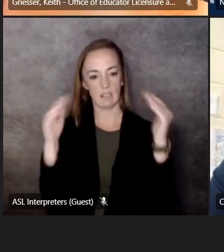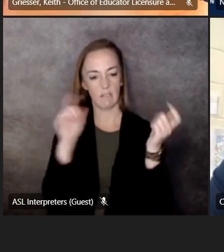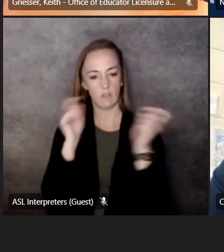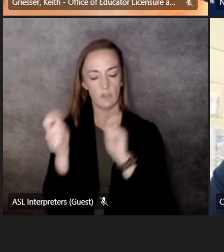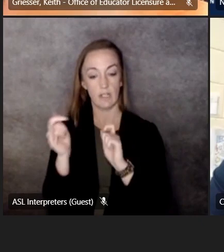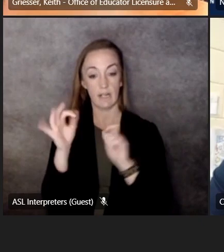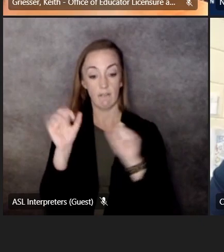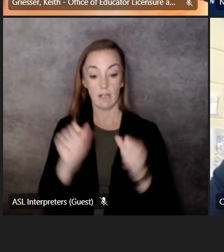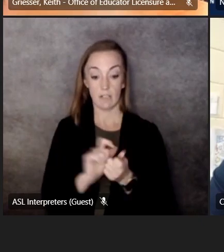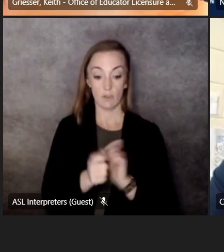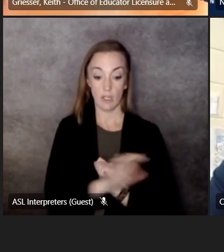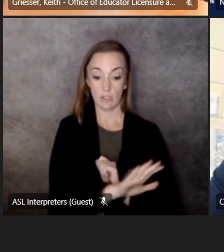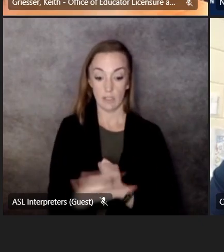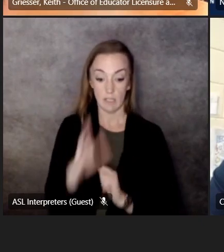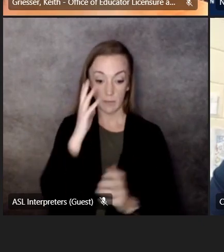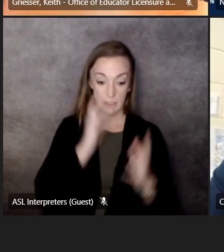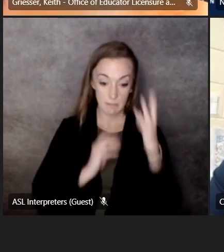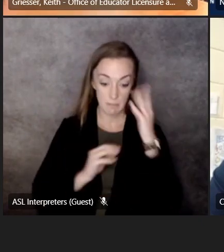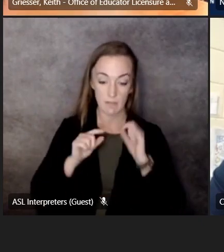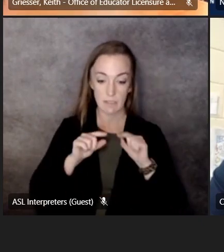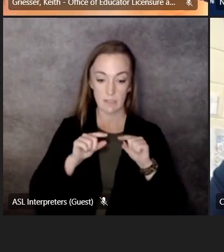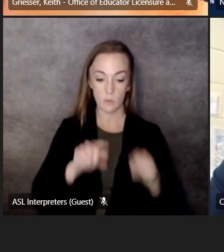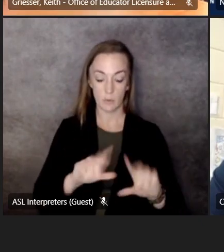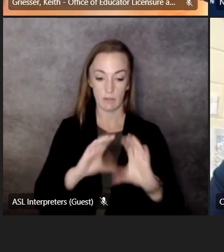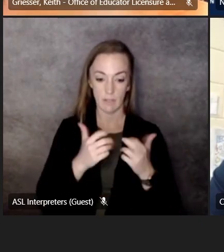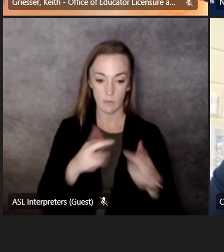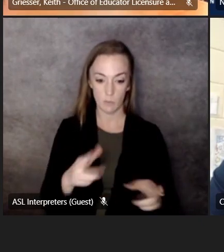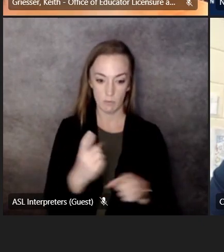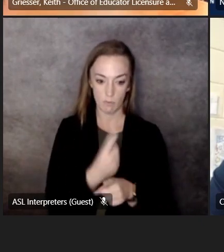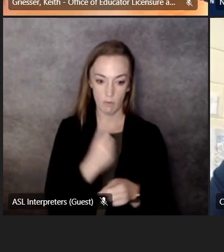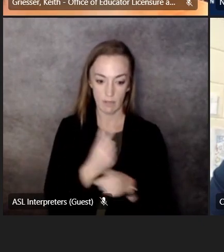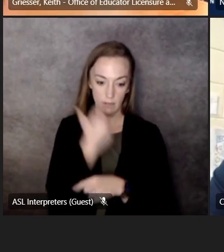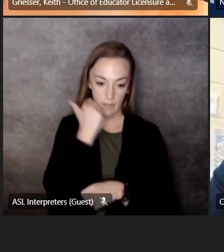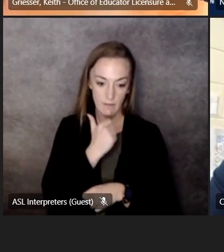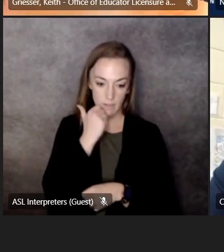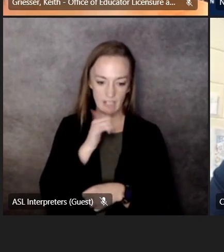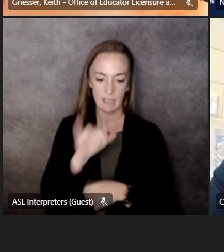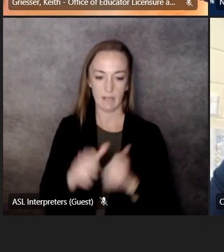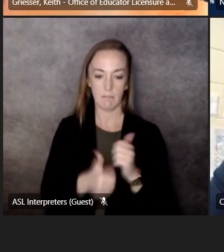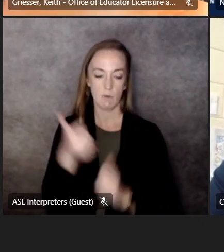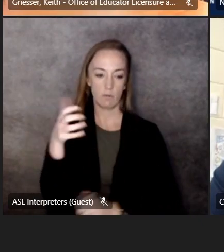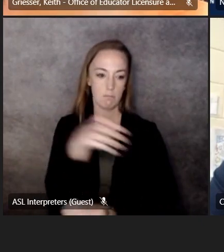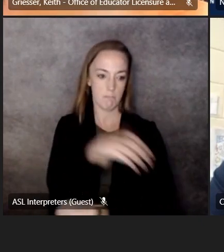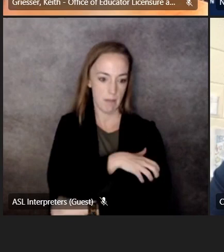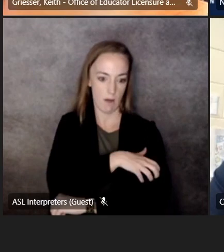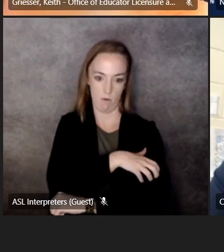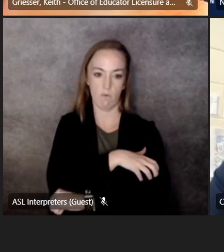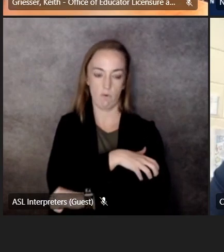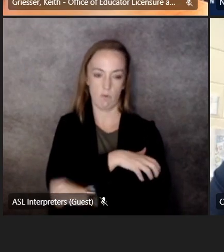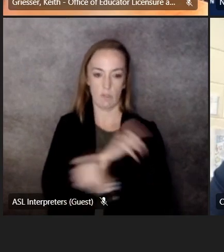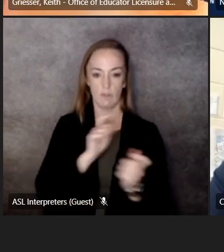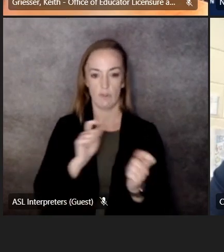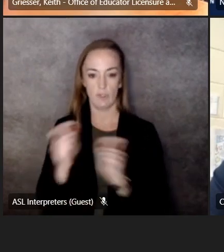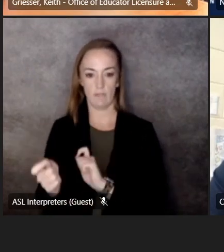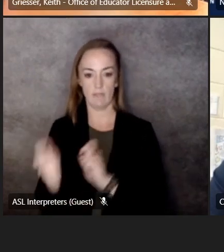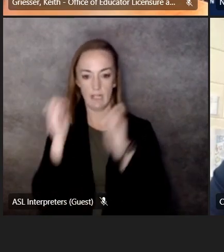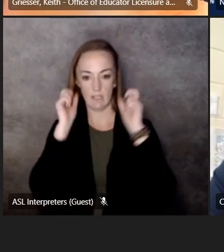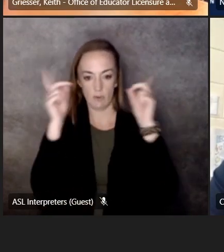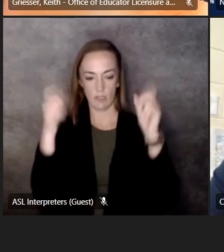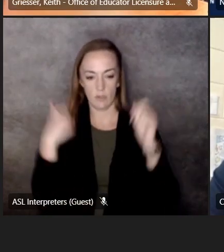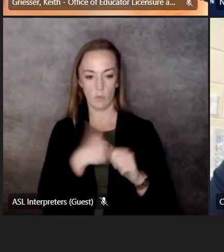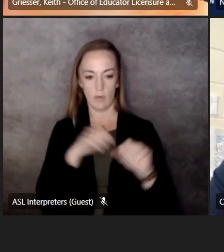experiences that kids are having in classroom on a regular basis, that's really the most powerful shift in education that we can bring